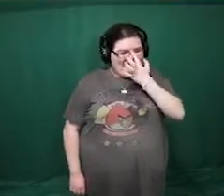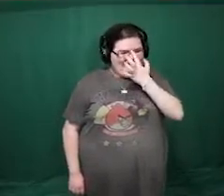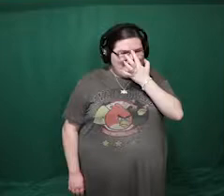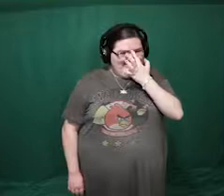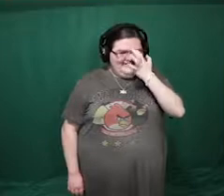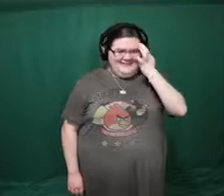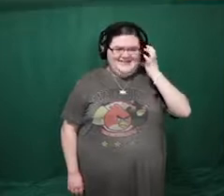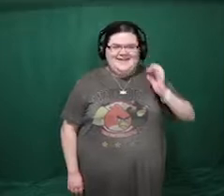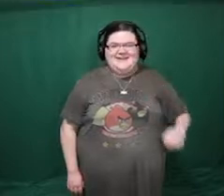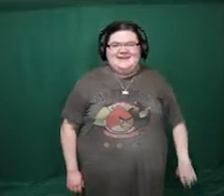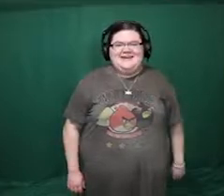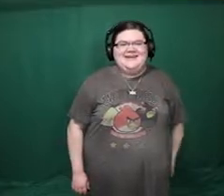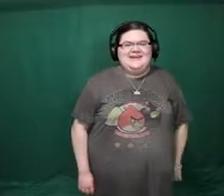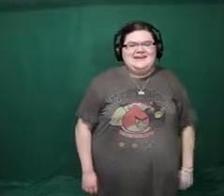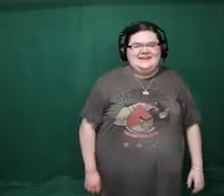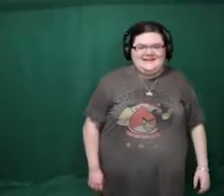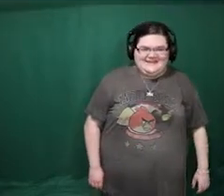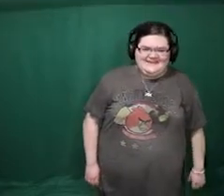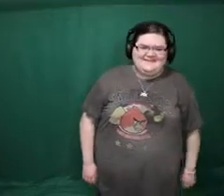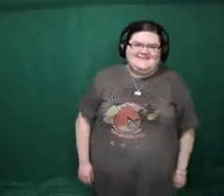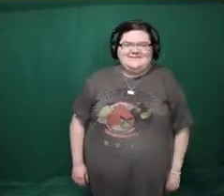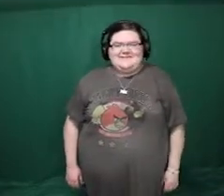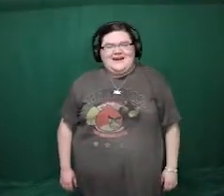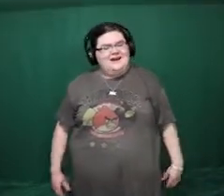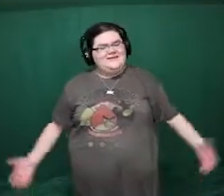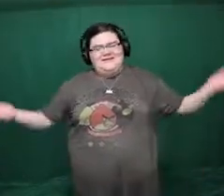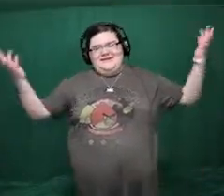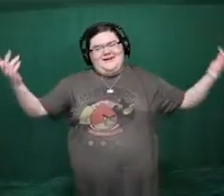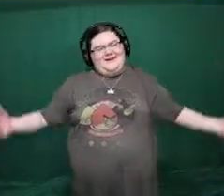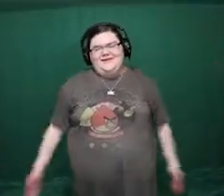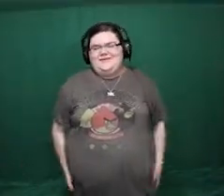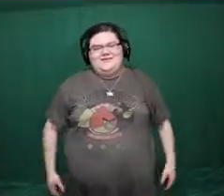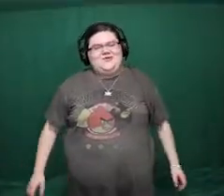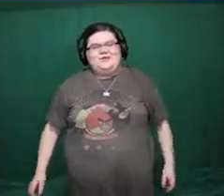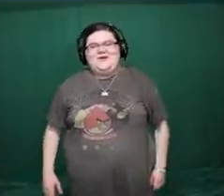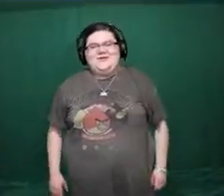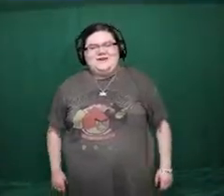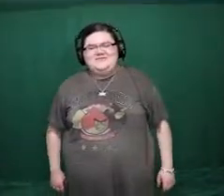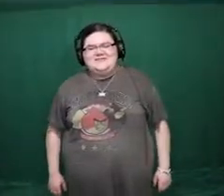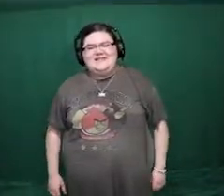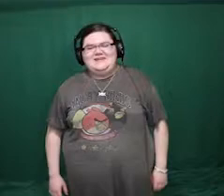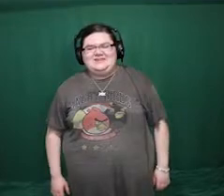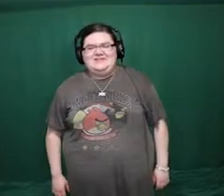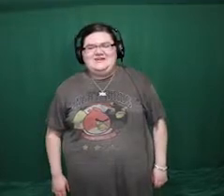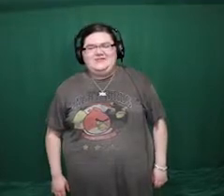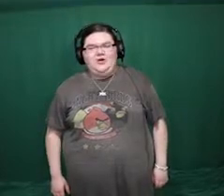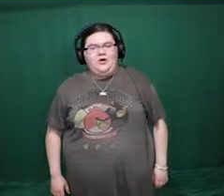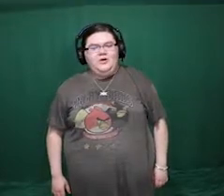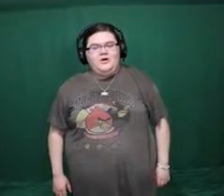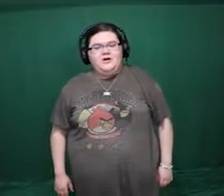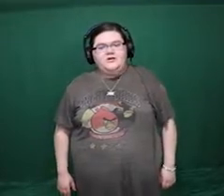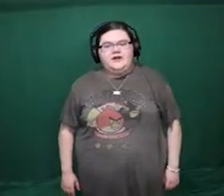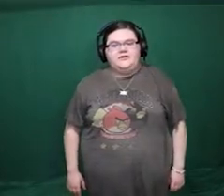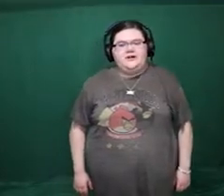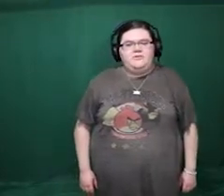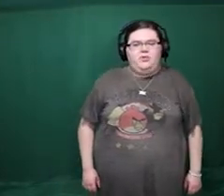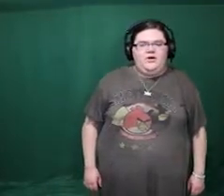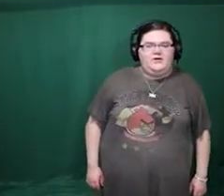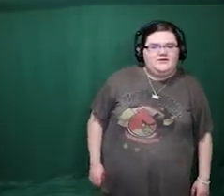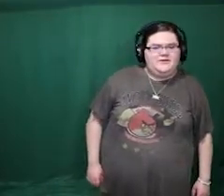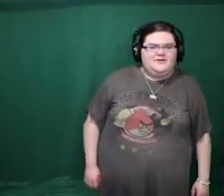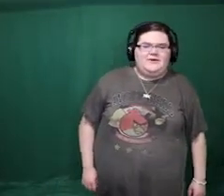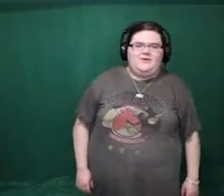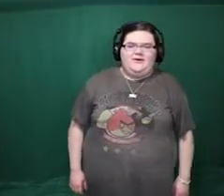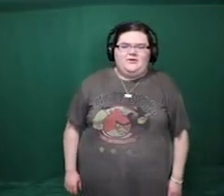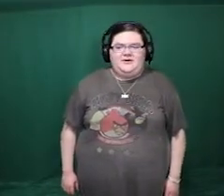Yo's on the ropes. How have we not scored? The Blues have been I don't know, bro. I really don't know. Oh, the Blues. Can you go?